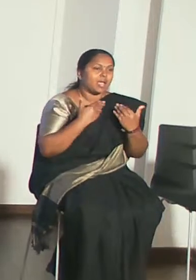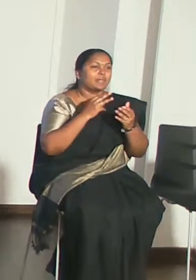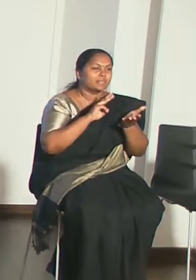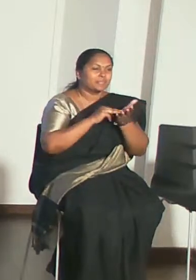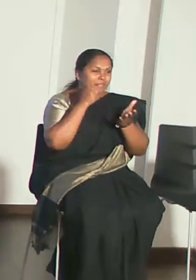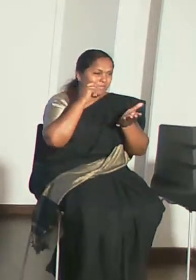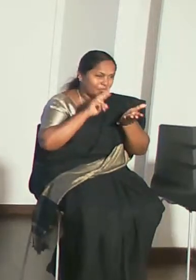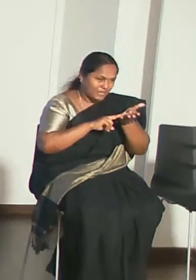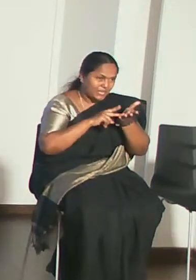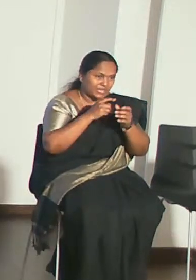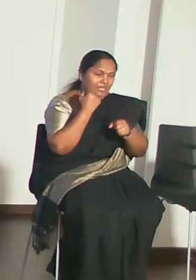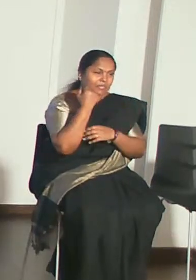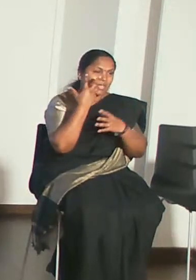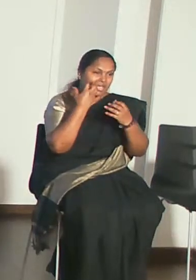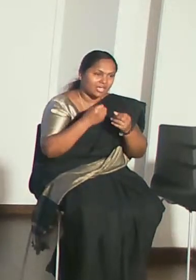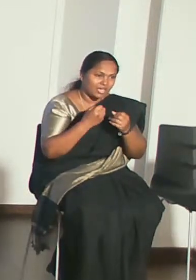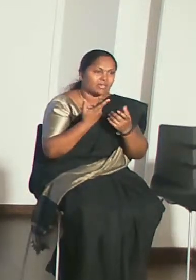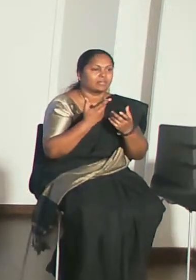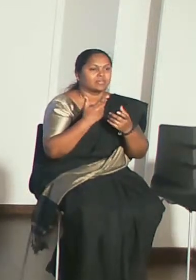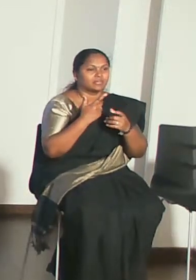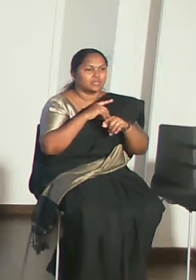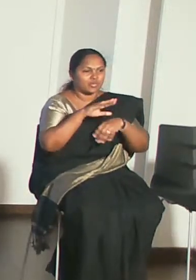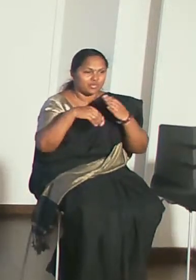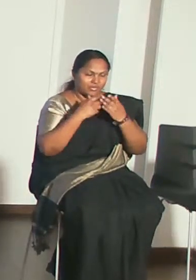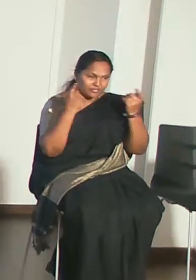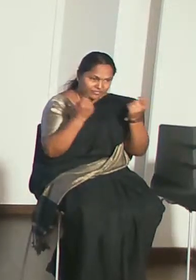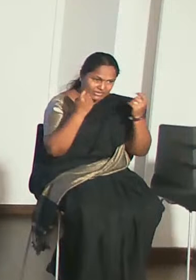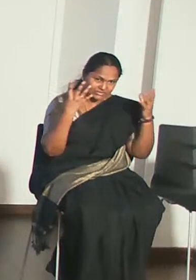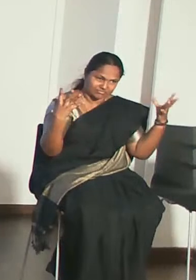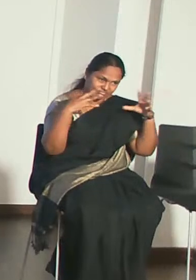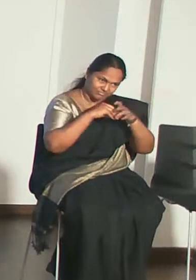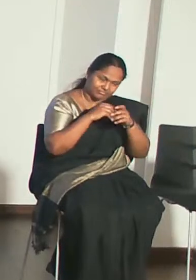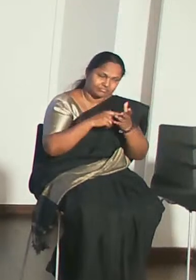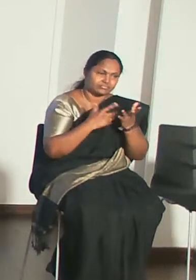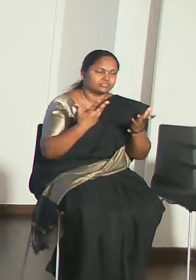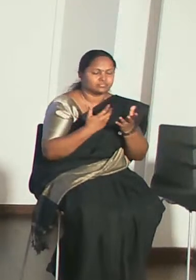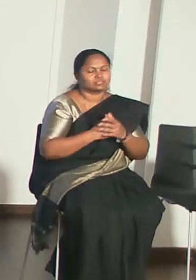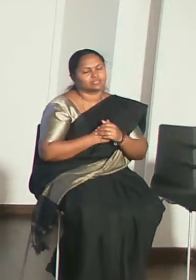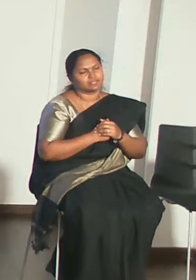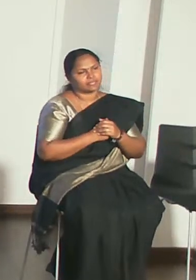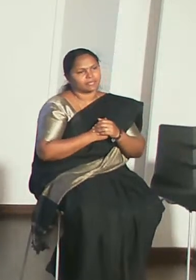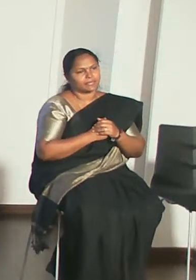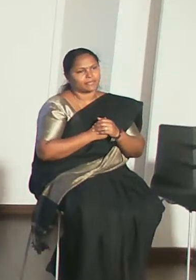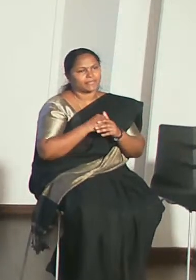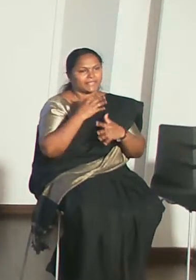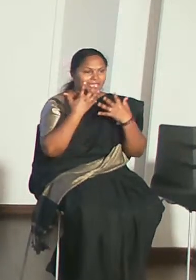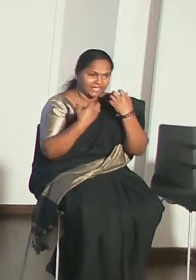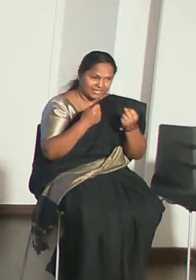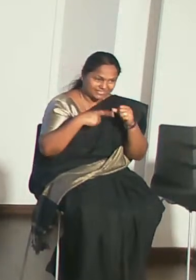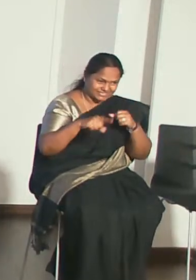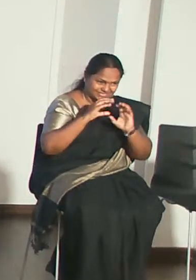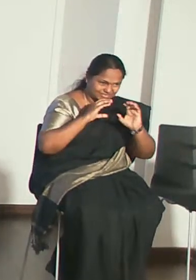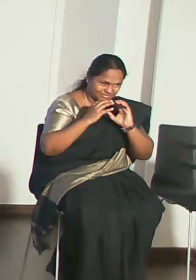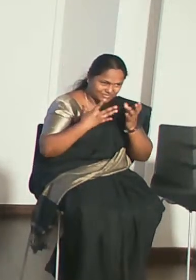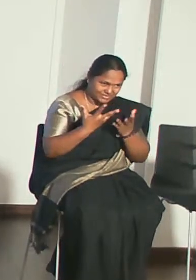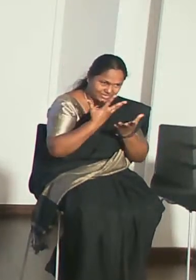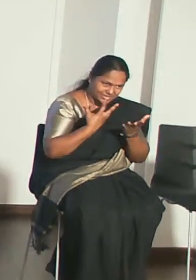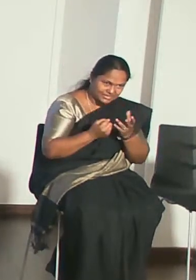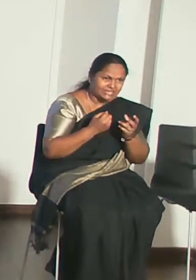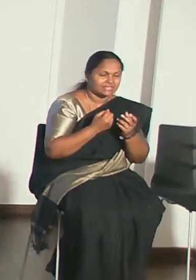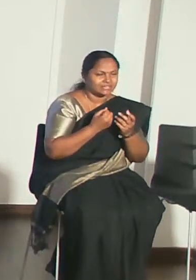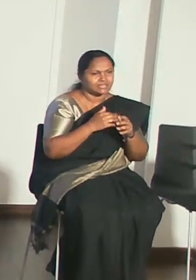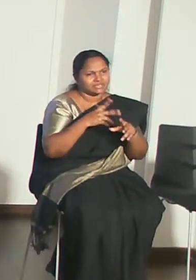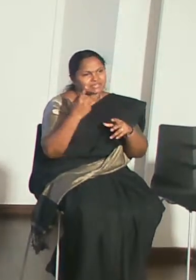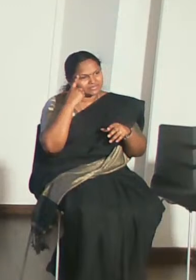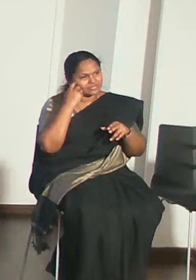for example? How does this whole festival come together? So, I mean, having these conversations would be something that we